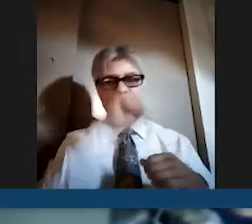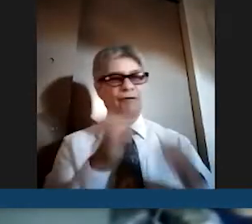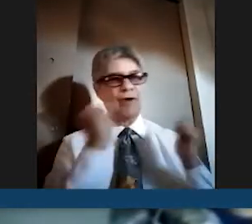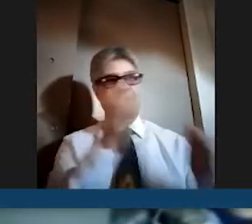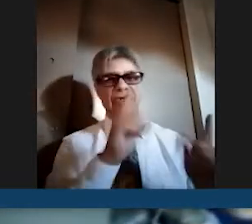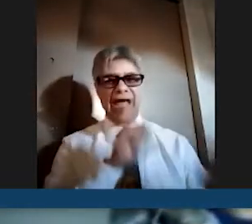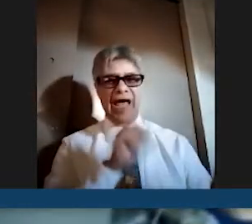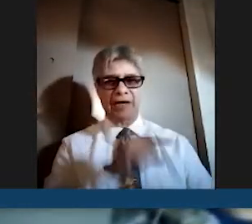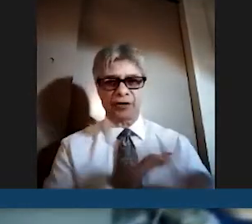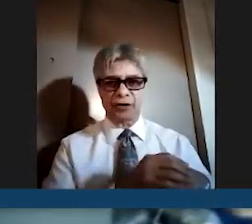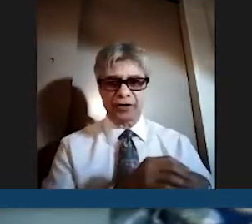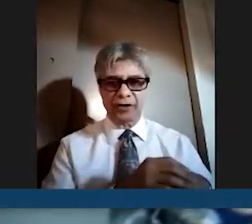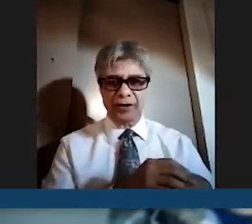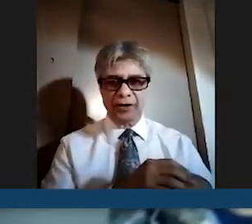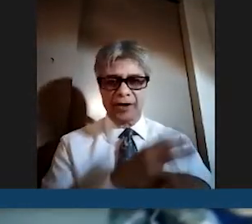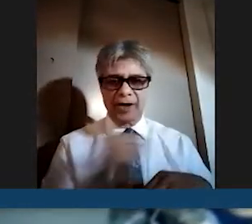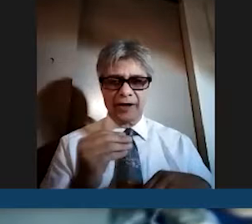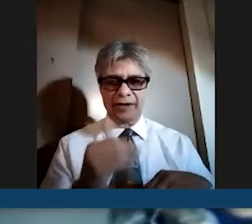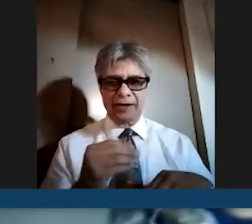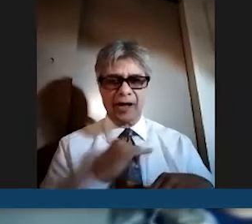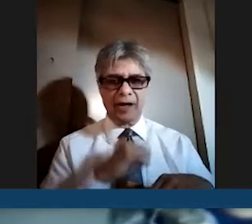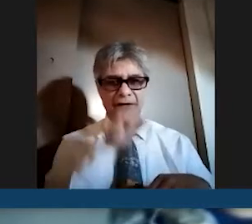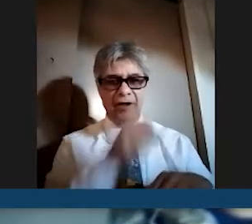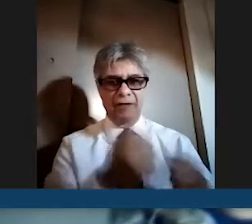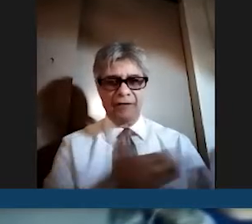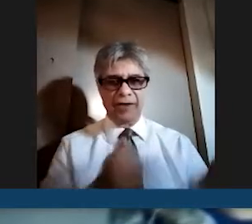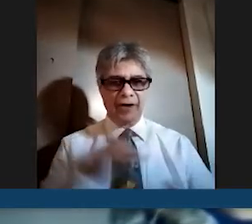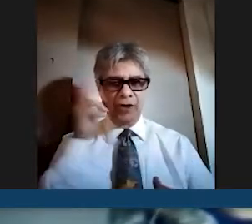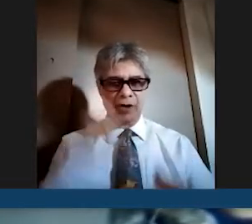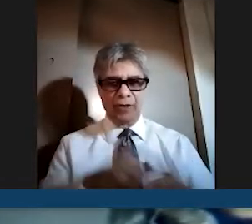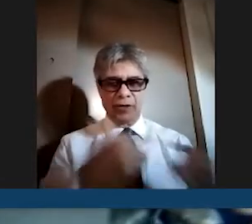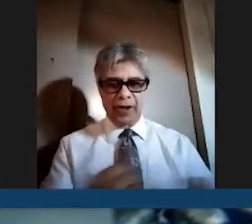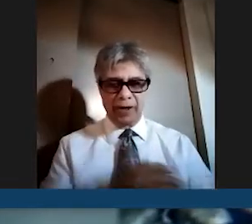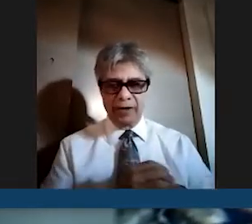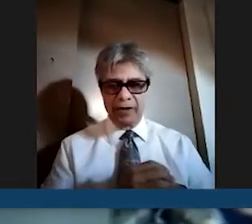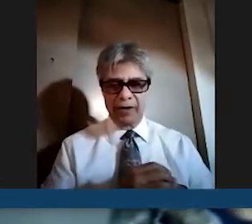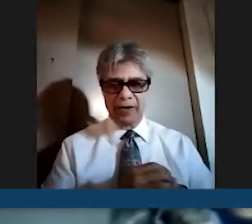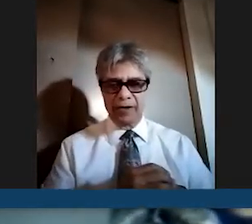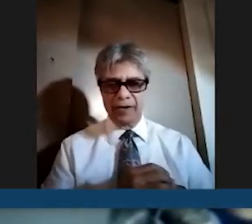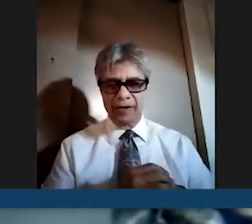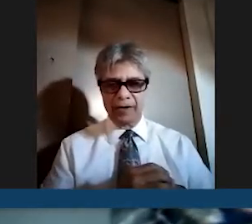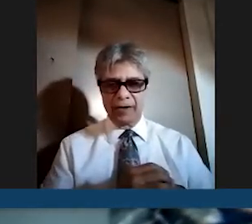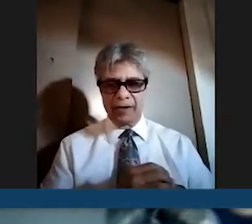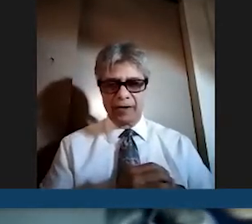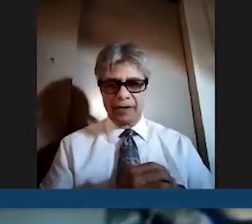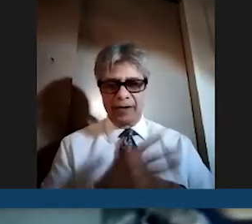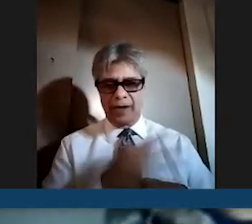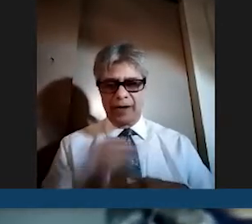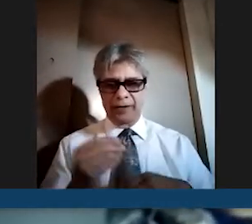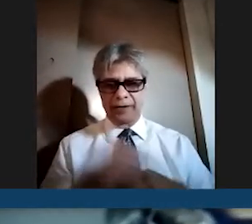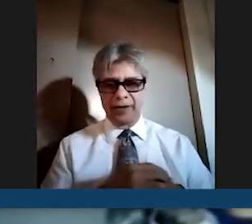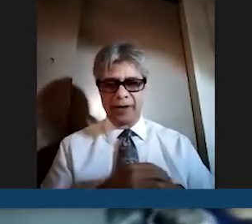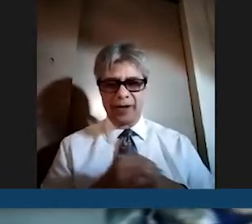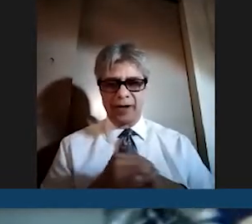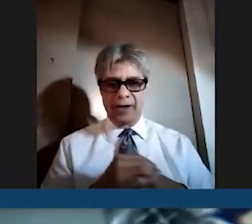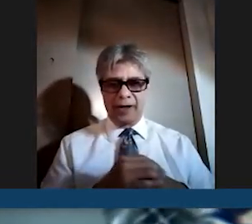echo and agree with what everyone has said thus far. But there's actually someone terminology called tautua, which is servitude